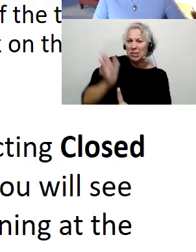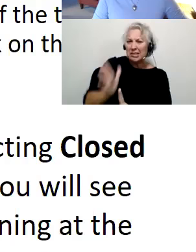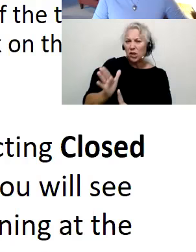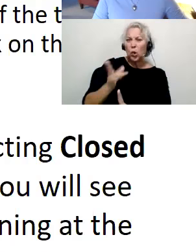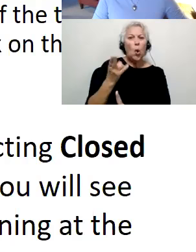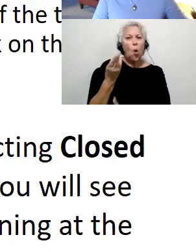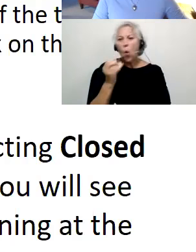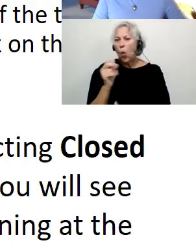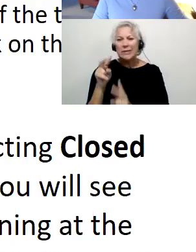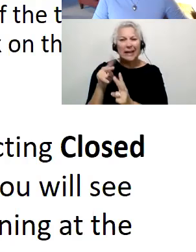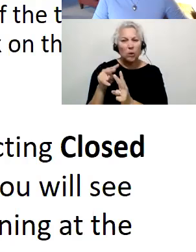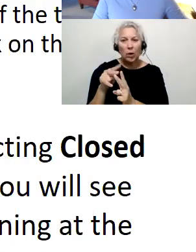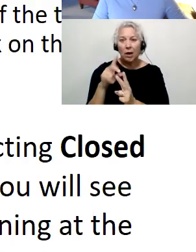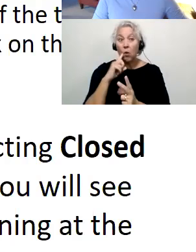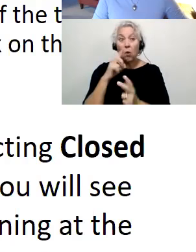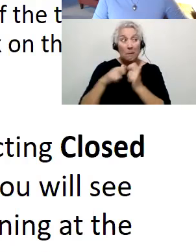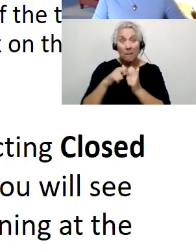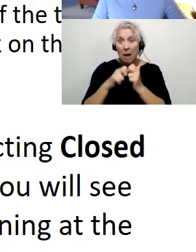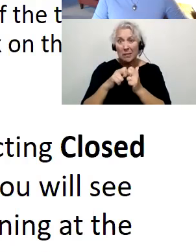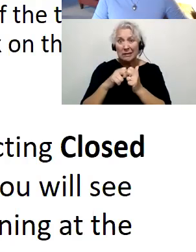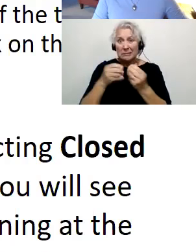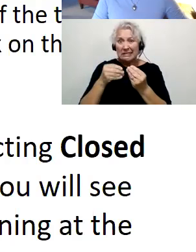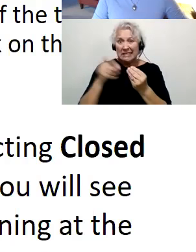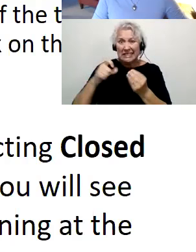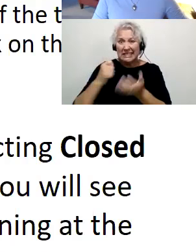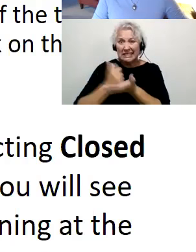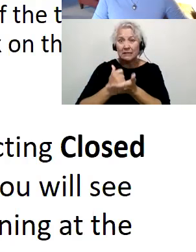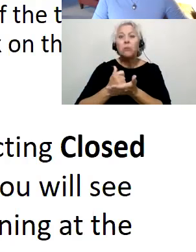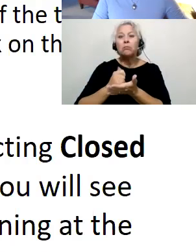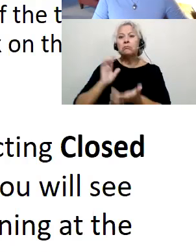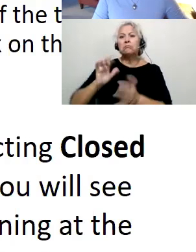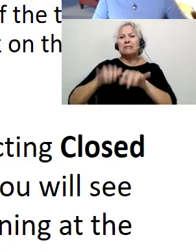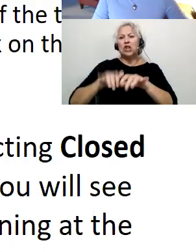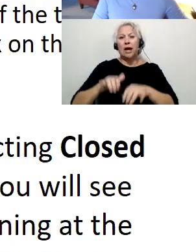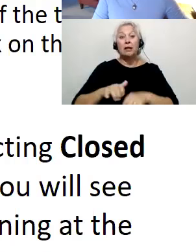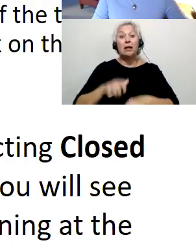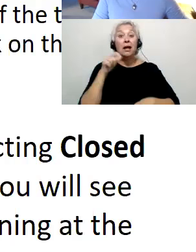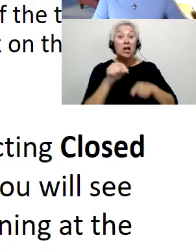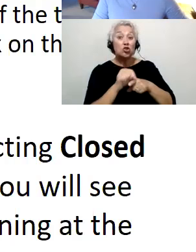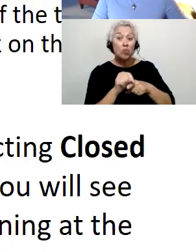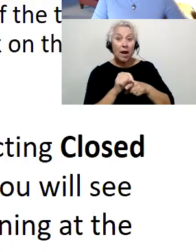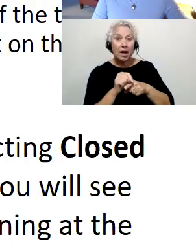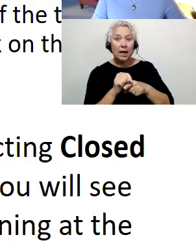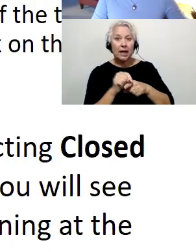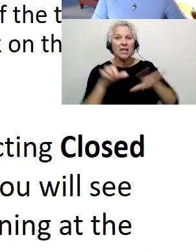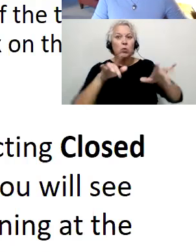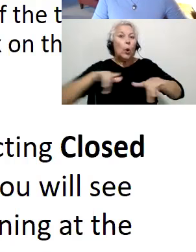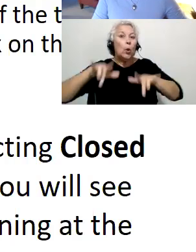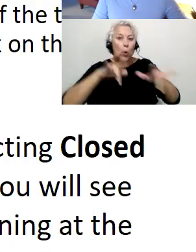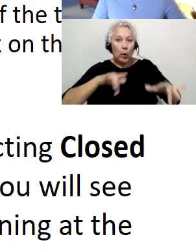for troubleshoot items. This training is being recorded for participants to access after the